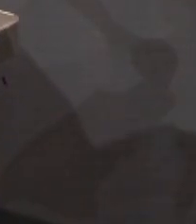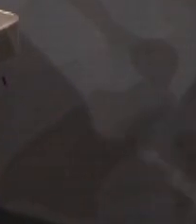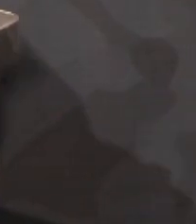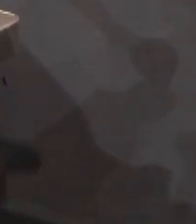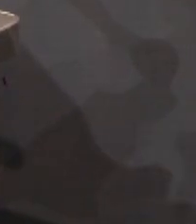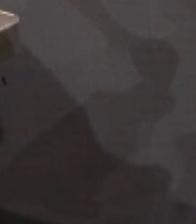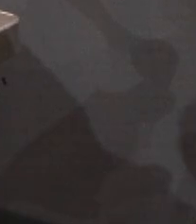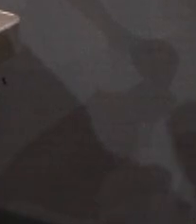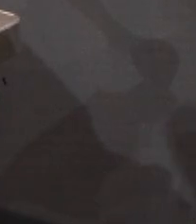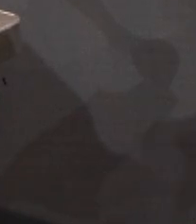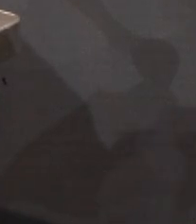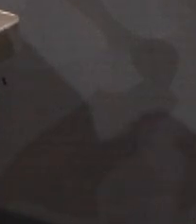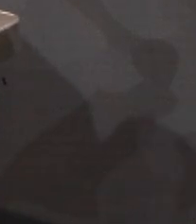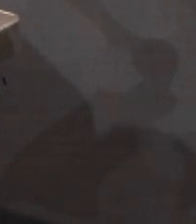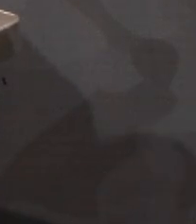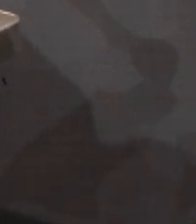in a previous